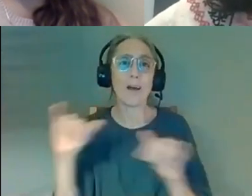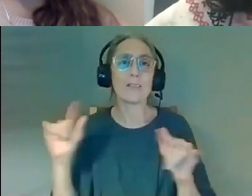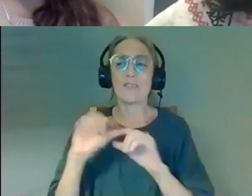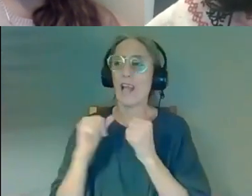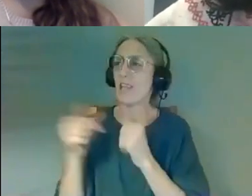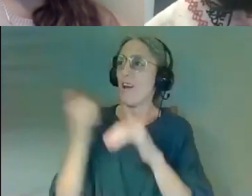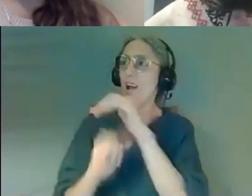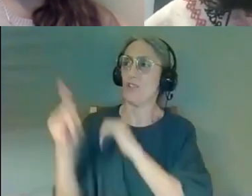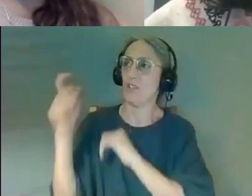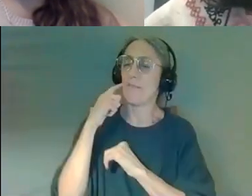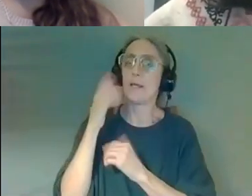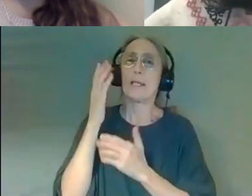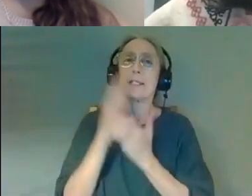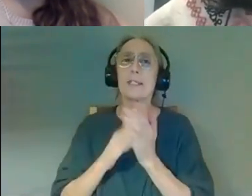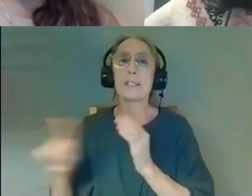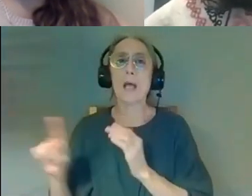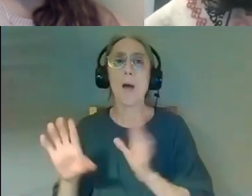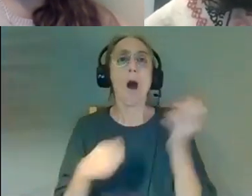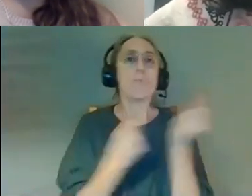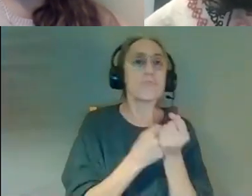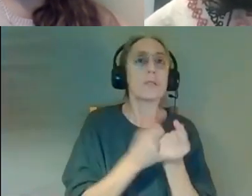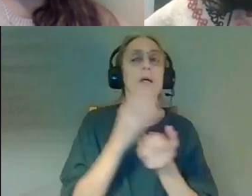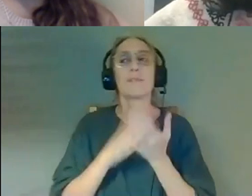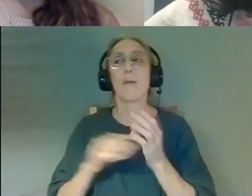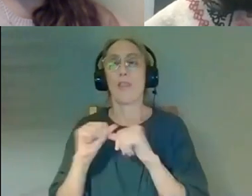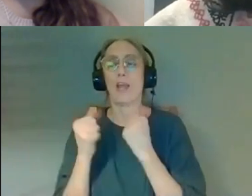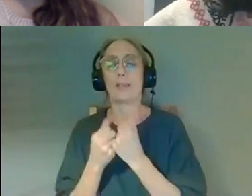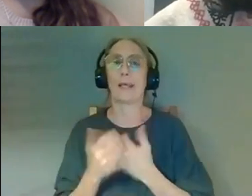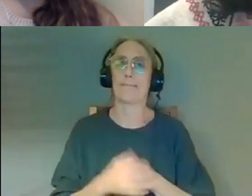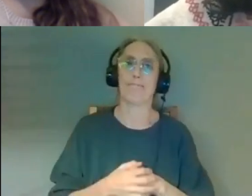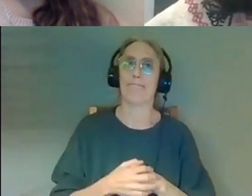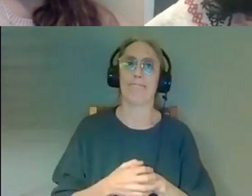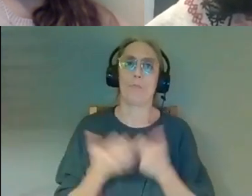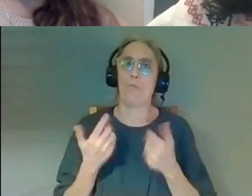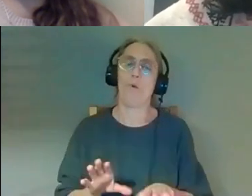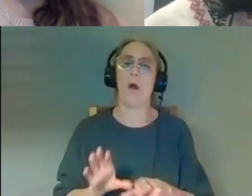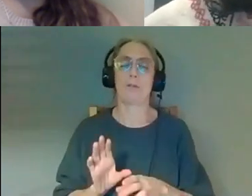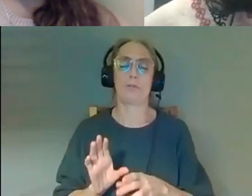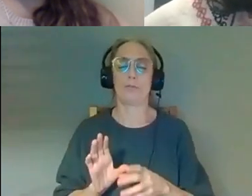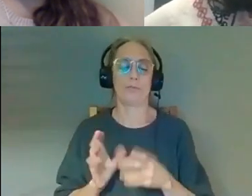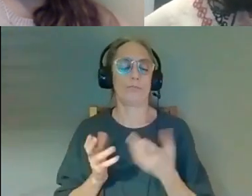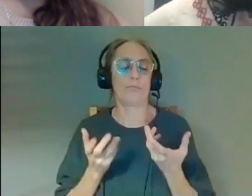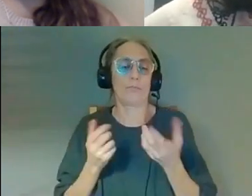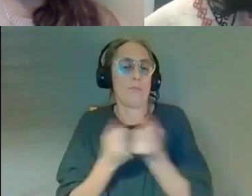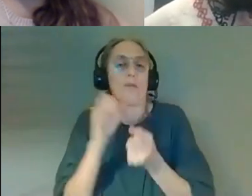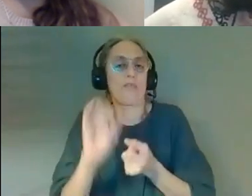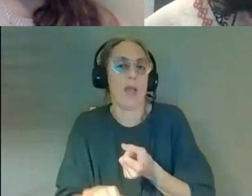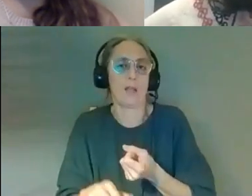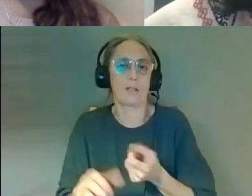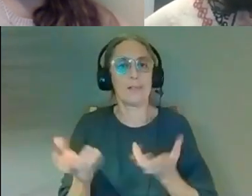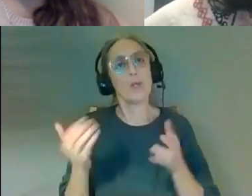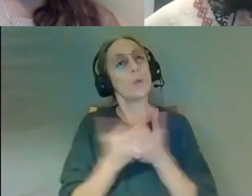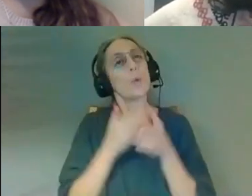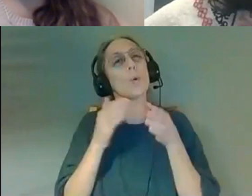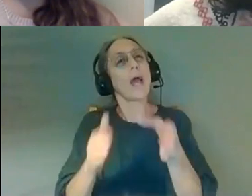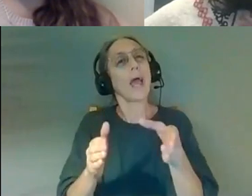sympathetic to the new way of getting around. And so we're trying to break that paradigm, if